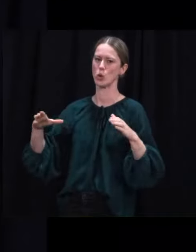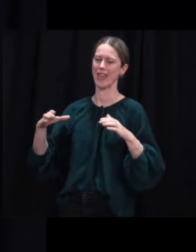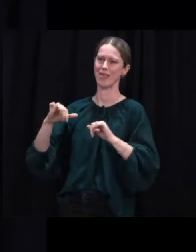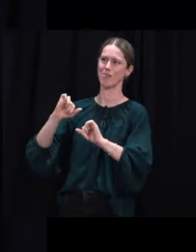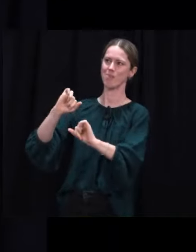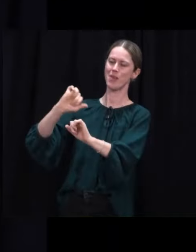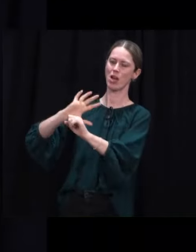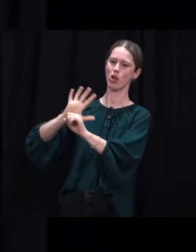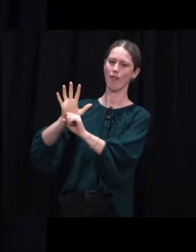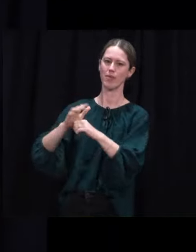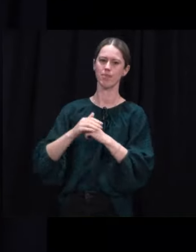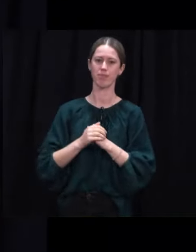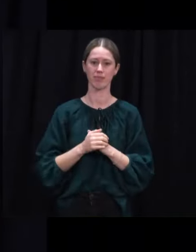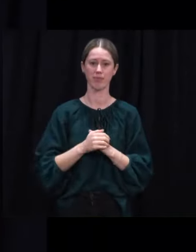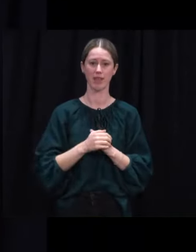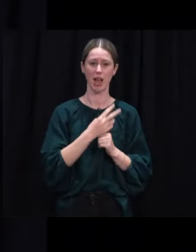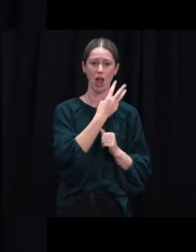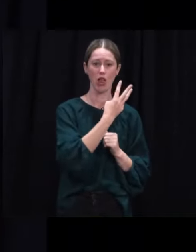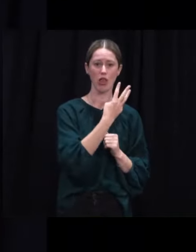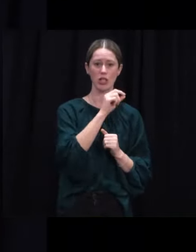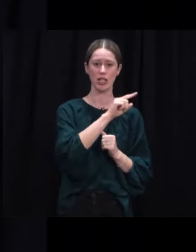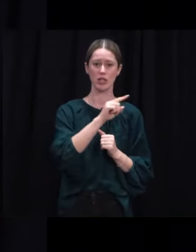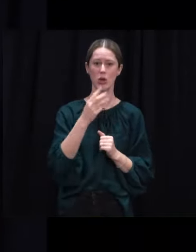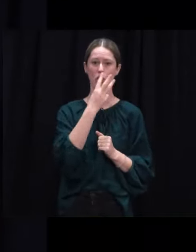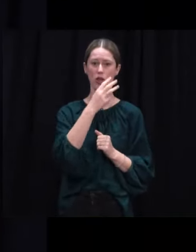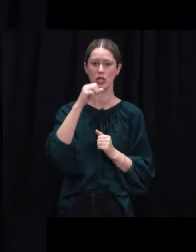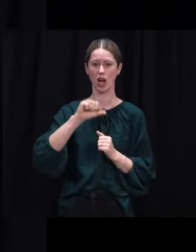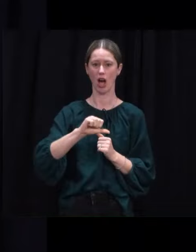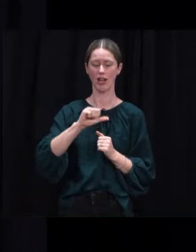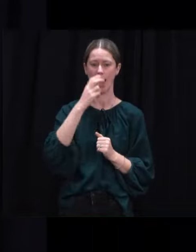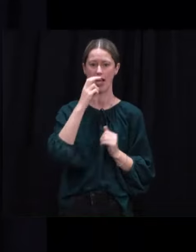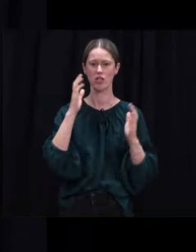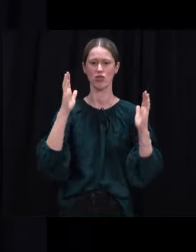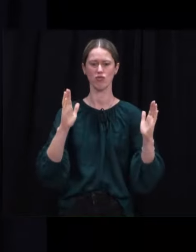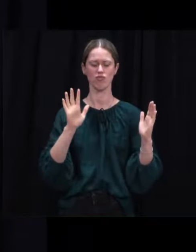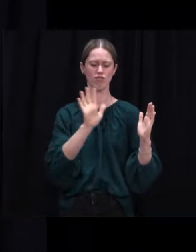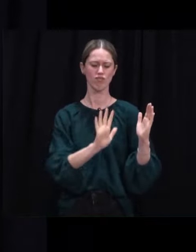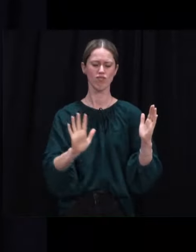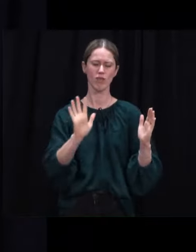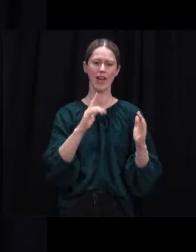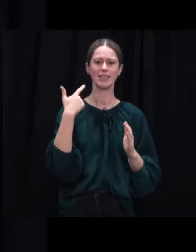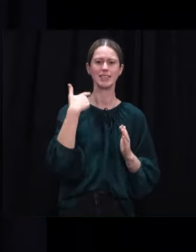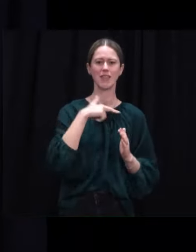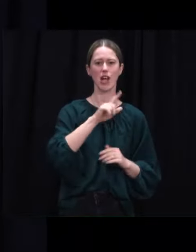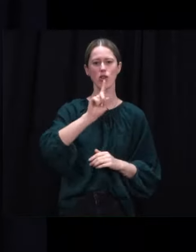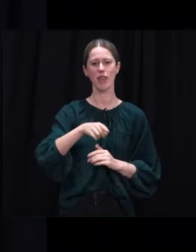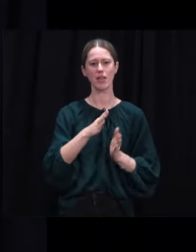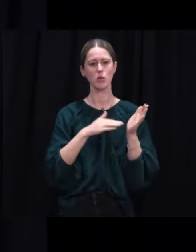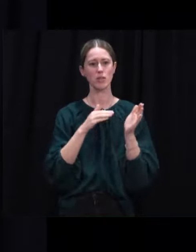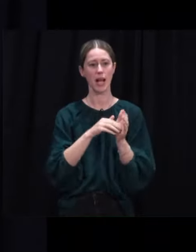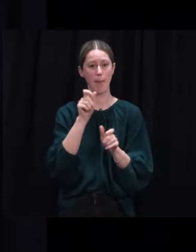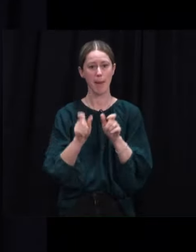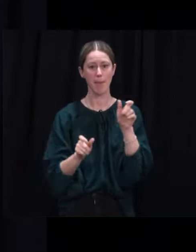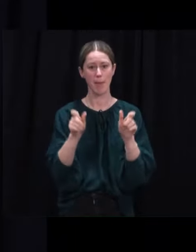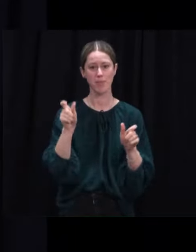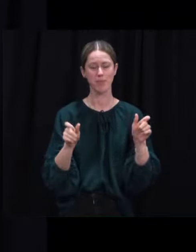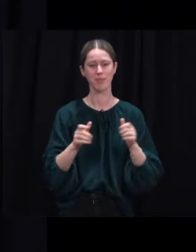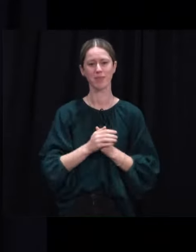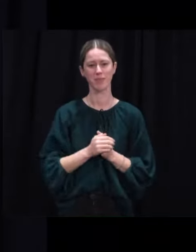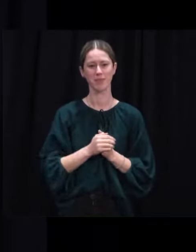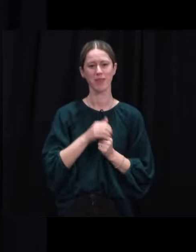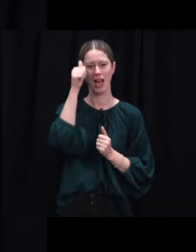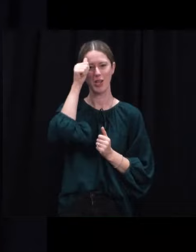virus. The 30 to 39 age band includes around 700,000 New Zealanders. I know a